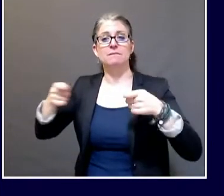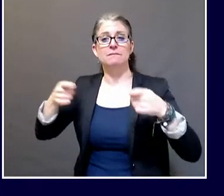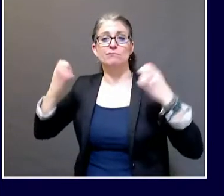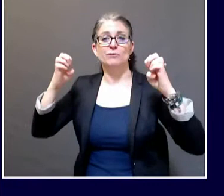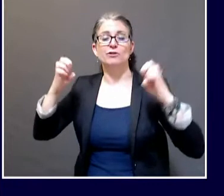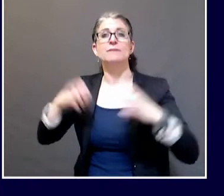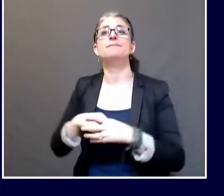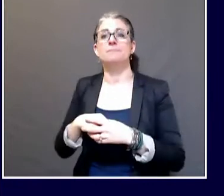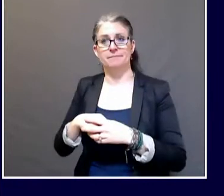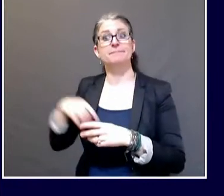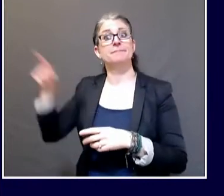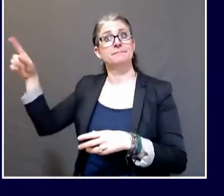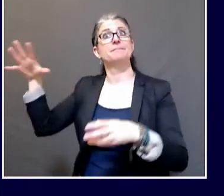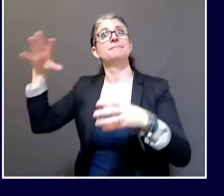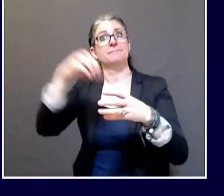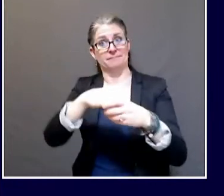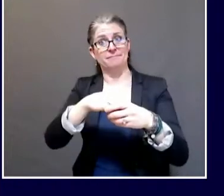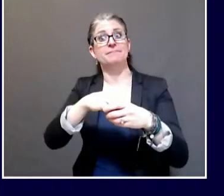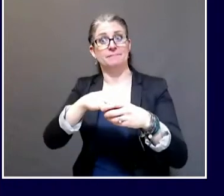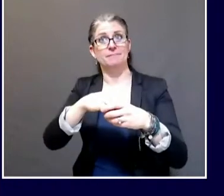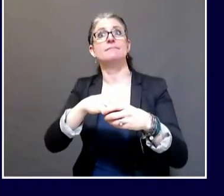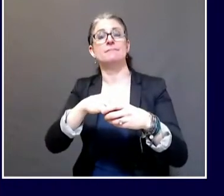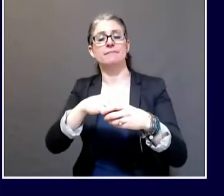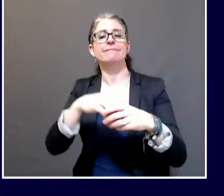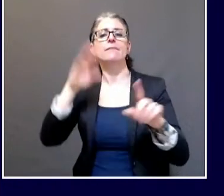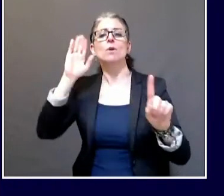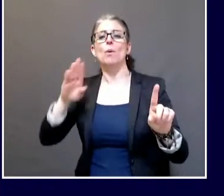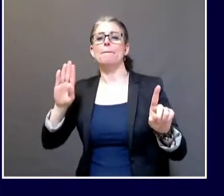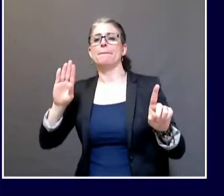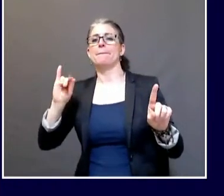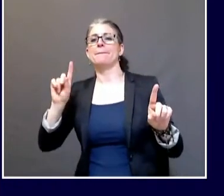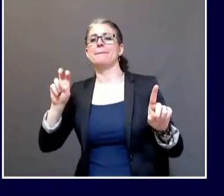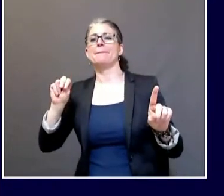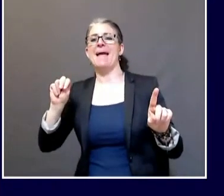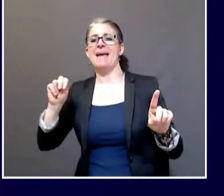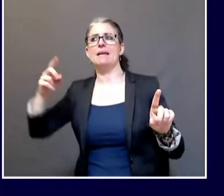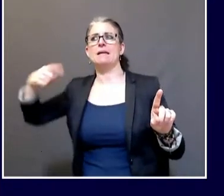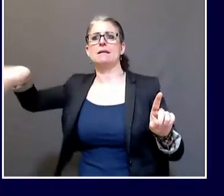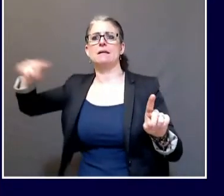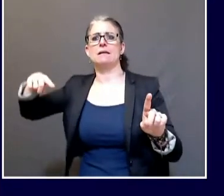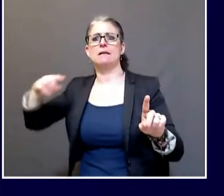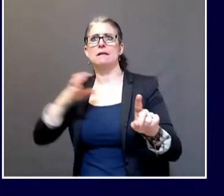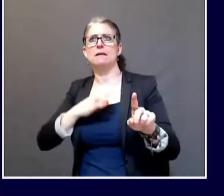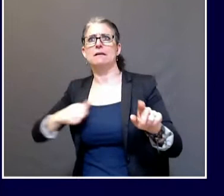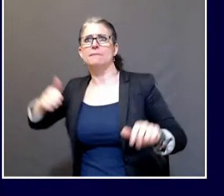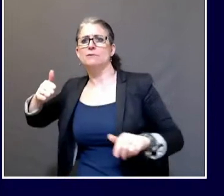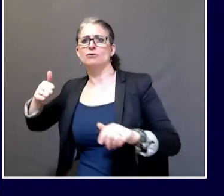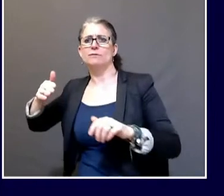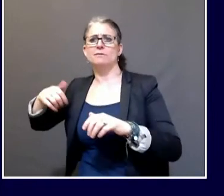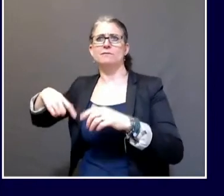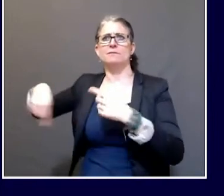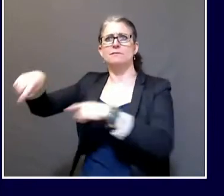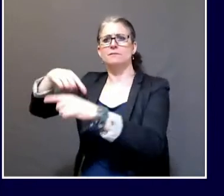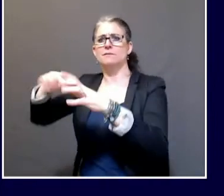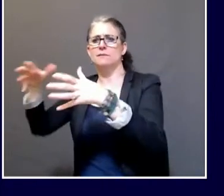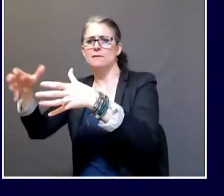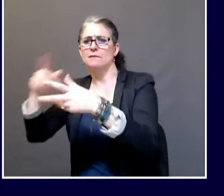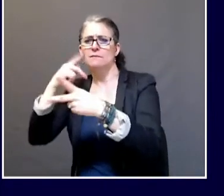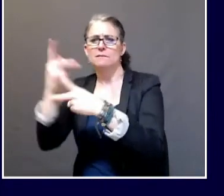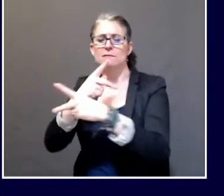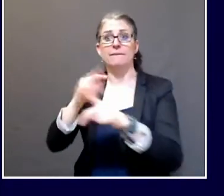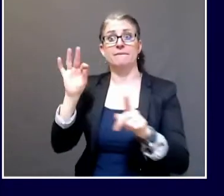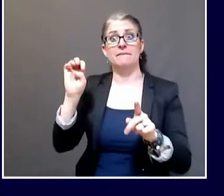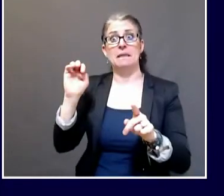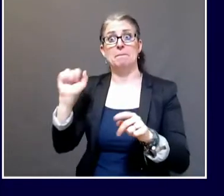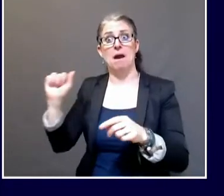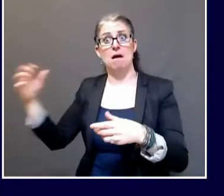would help in Maine. We haven't received direct communication around that. Similarly, we're working with the incoming administration to